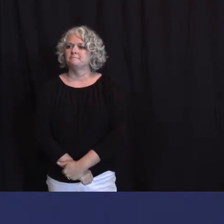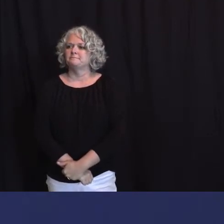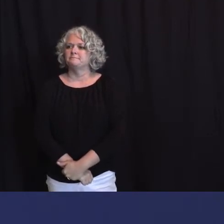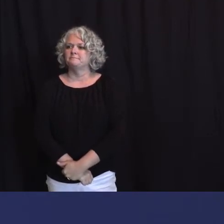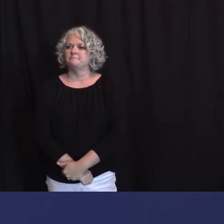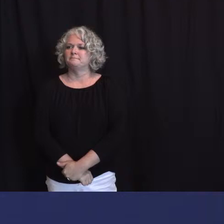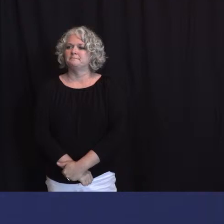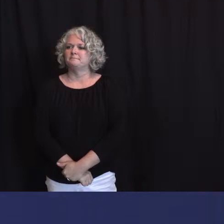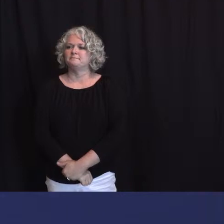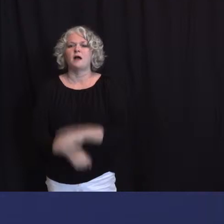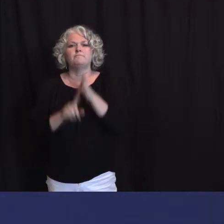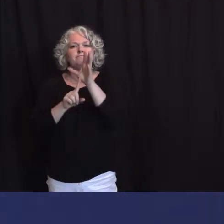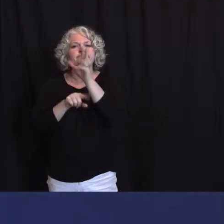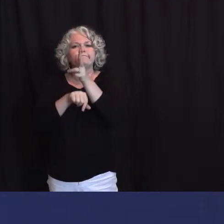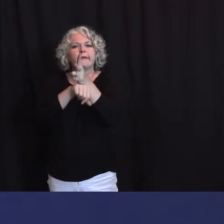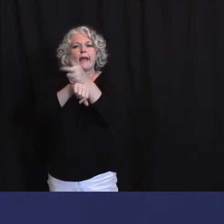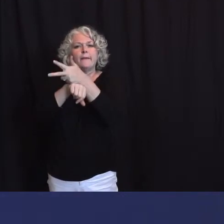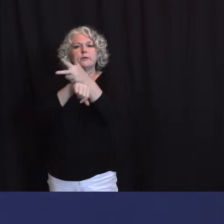All right.